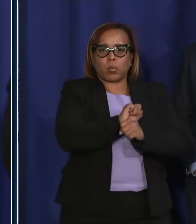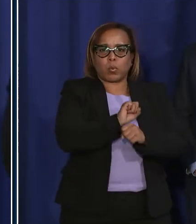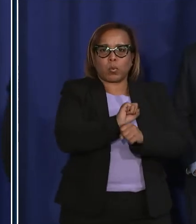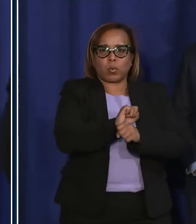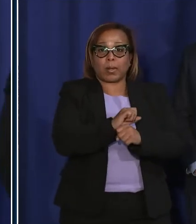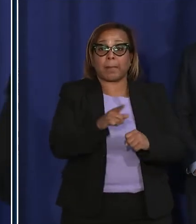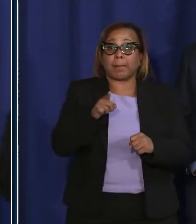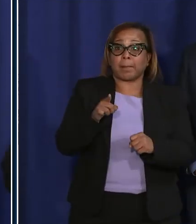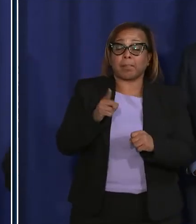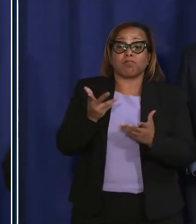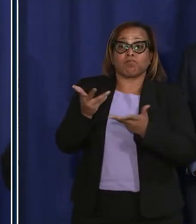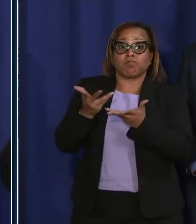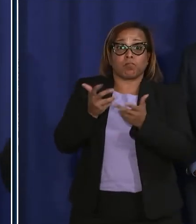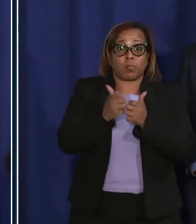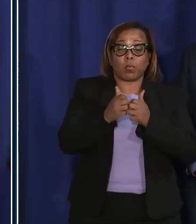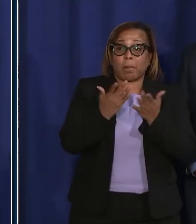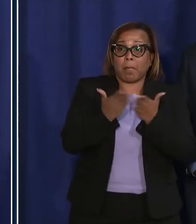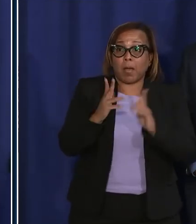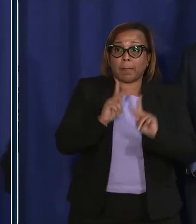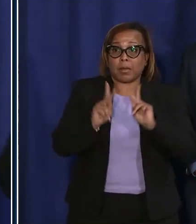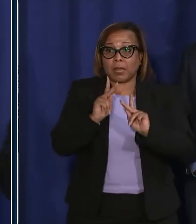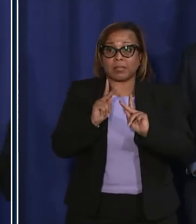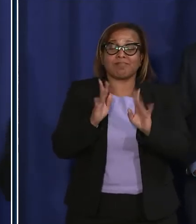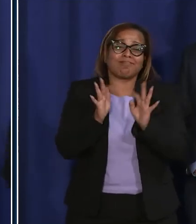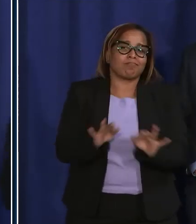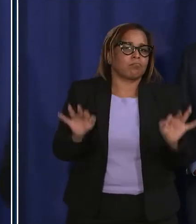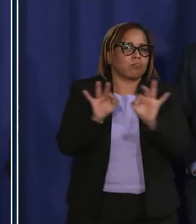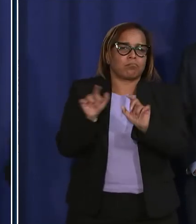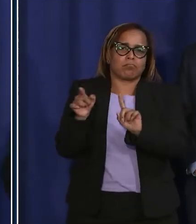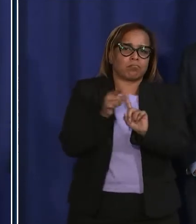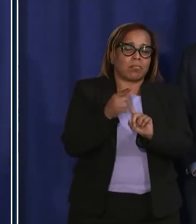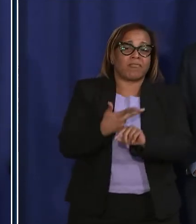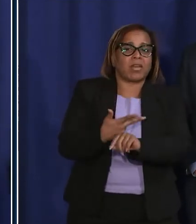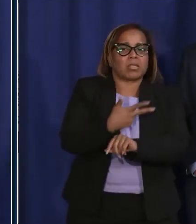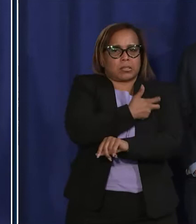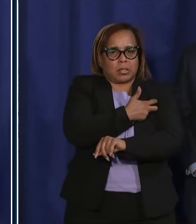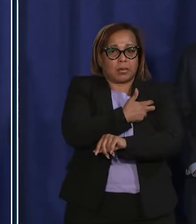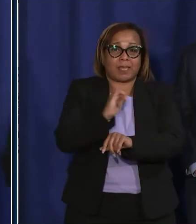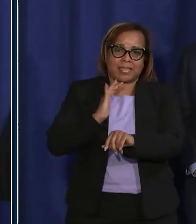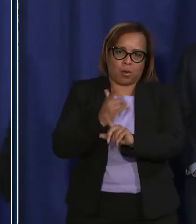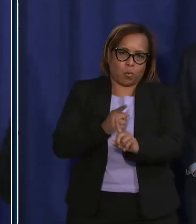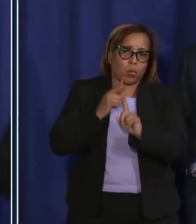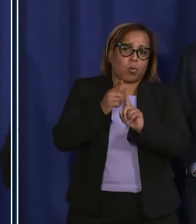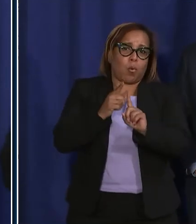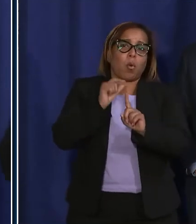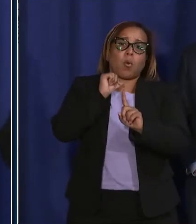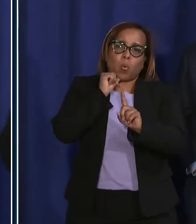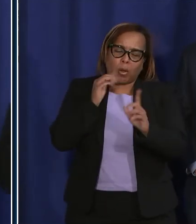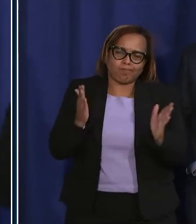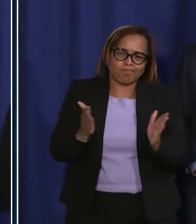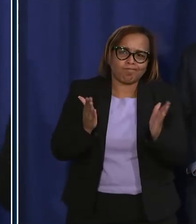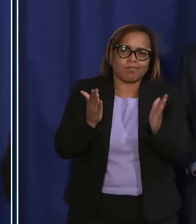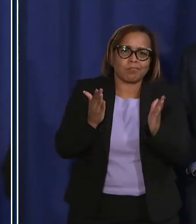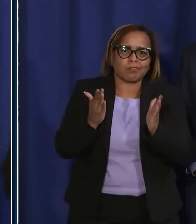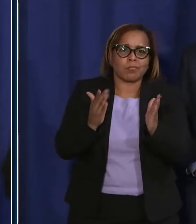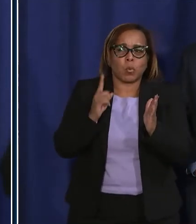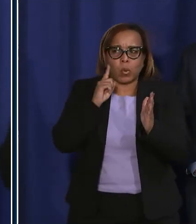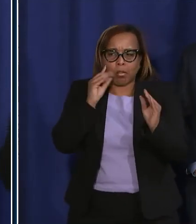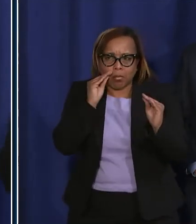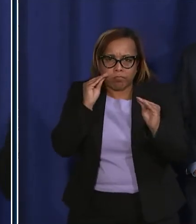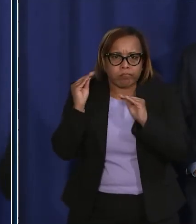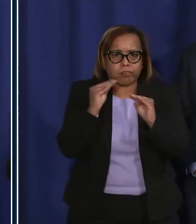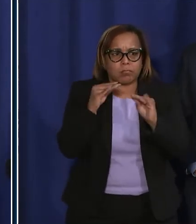interactions with the public. Therefore, getting fully vaccinated remains our goal. We'll continue to push, we'll continue to